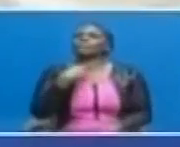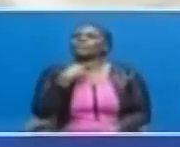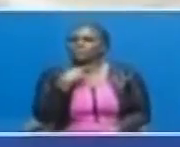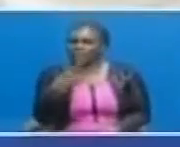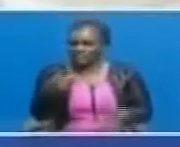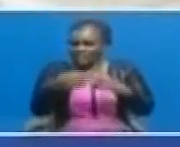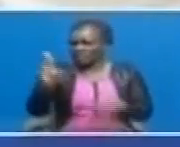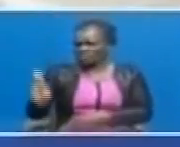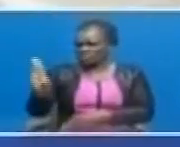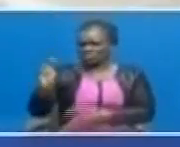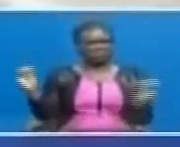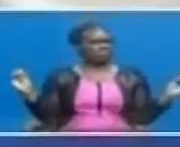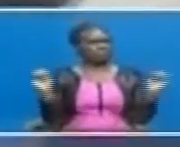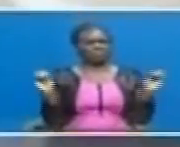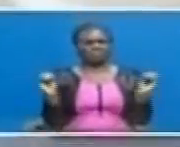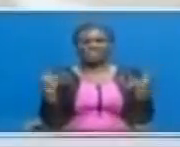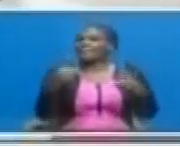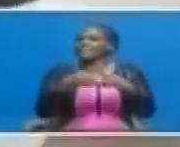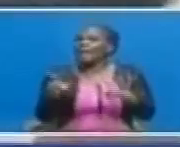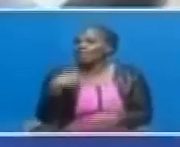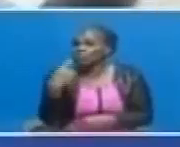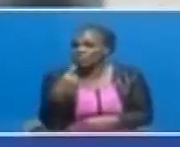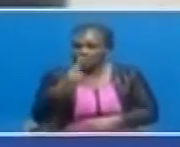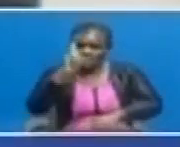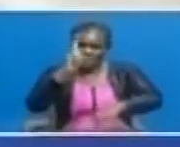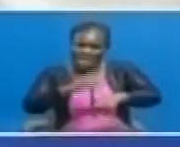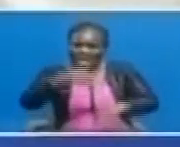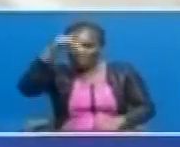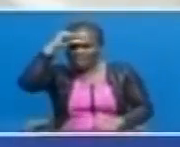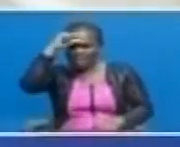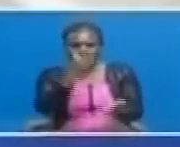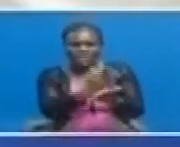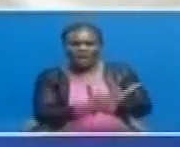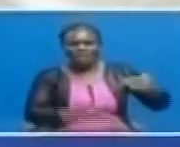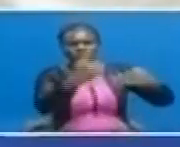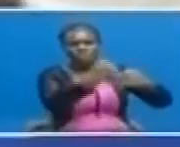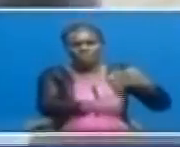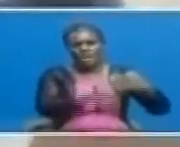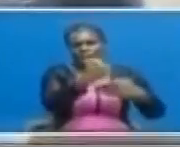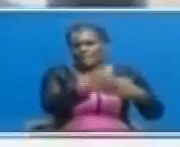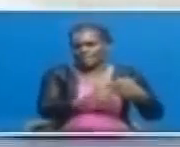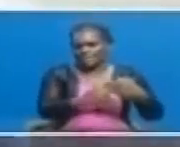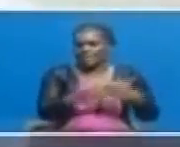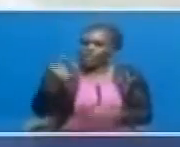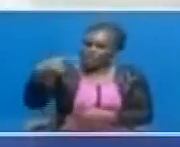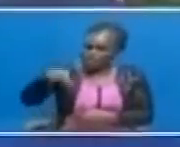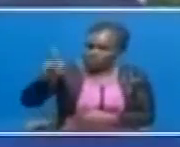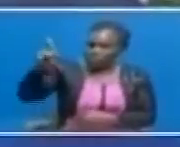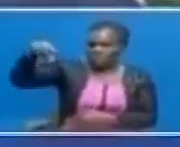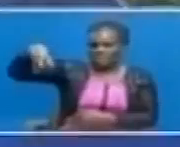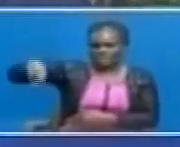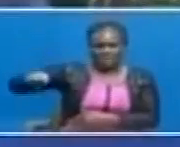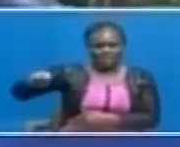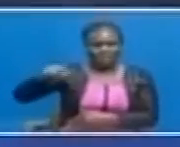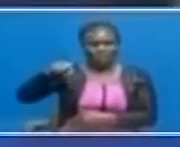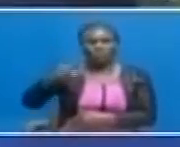ilianza wakati wa serikali ya nusu mkate. Wewe ukiwa prime minister, kama kuna sukari itatoka Uganda,